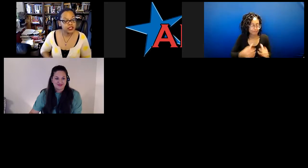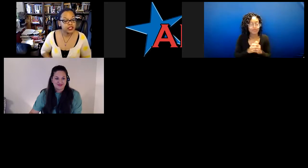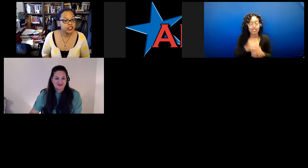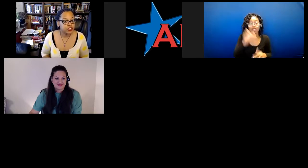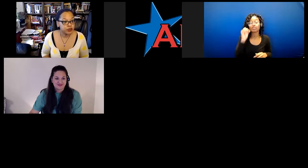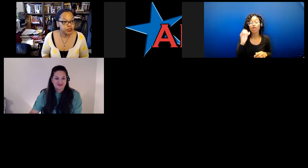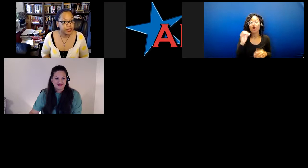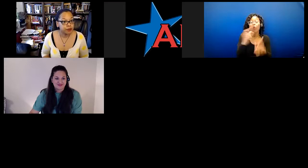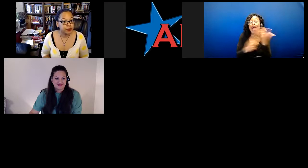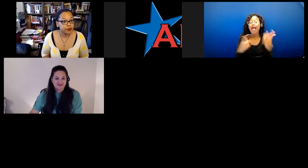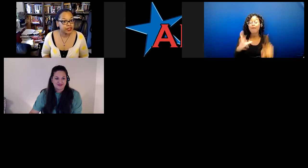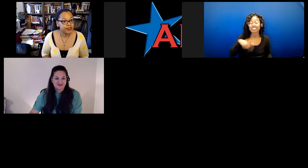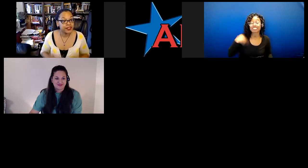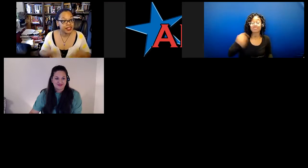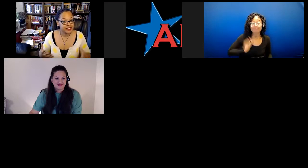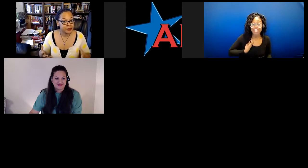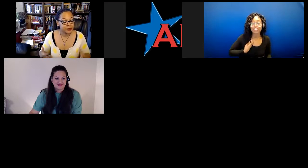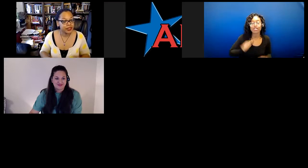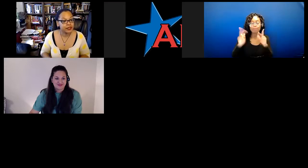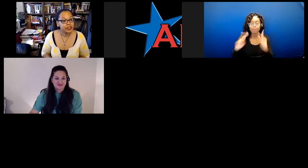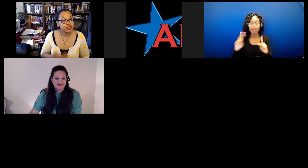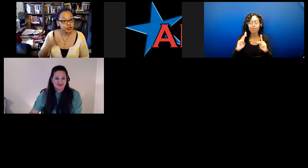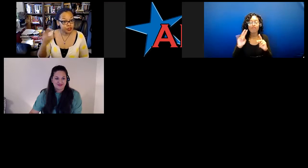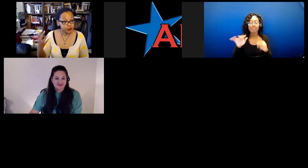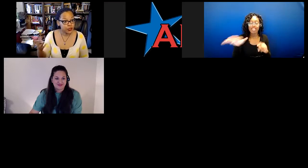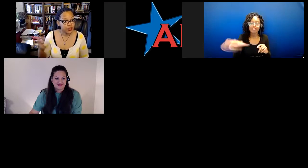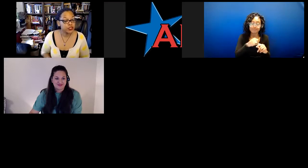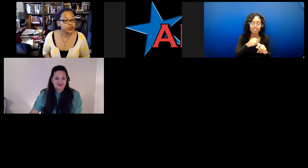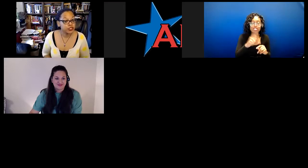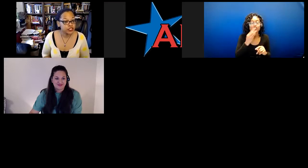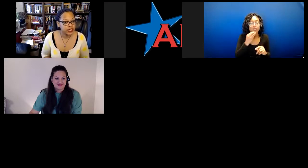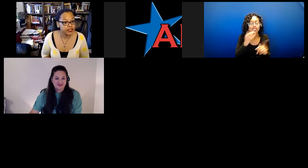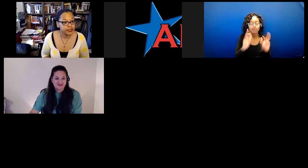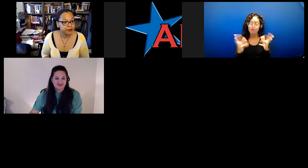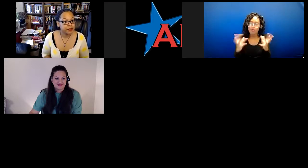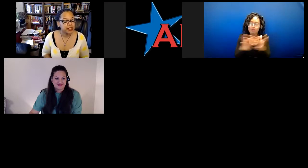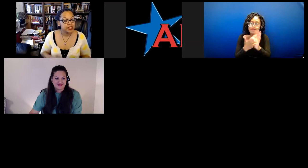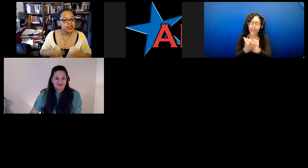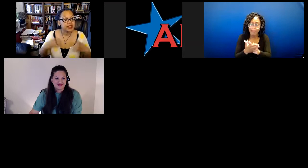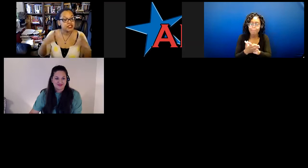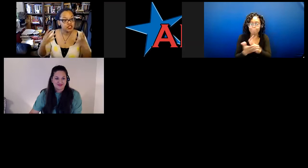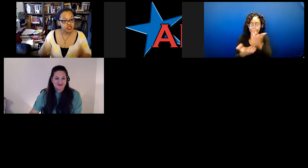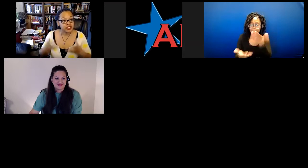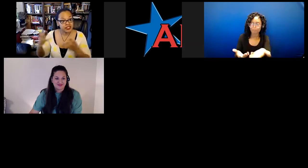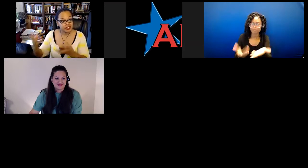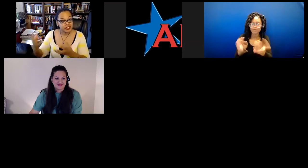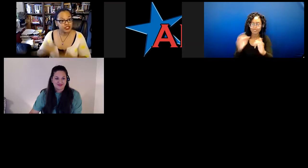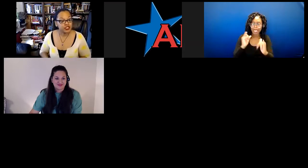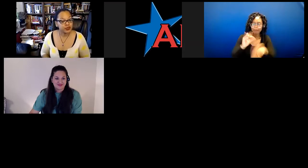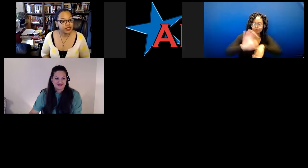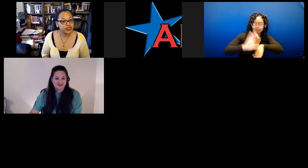required the Jewish people in a very anti-Semitic way to convert to Christianity, they started to